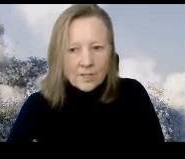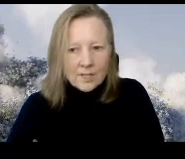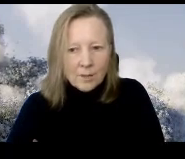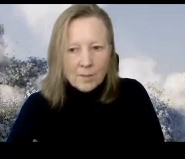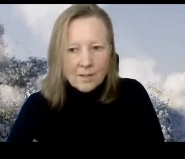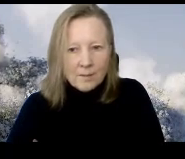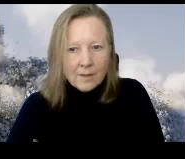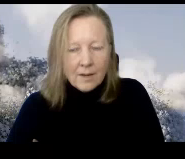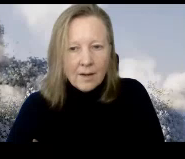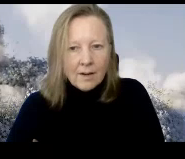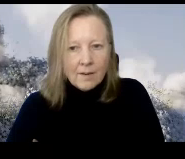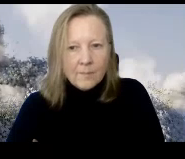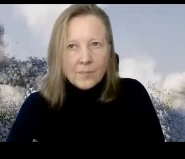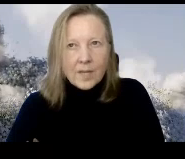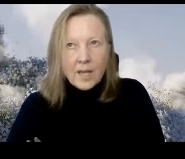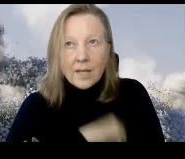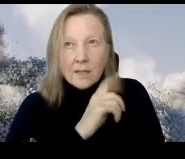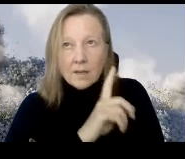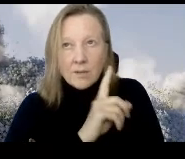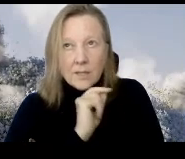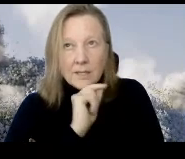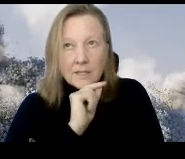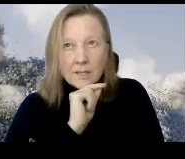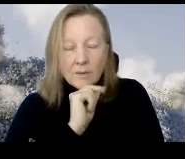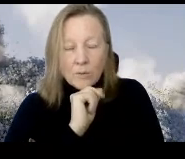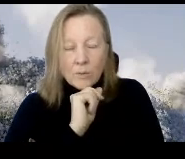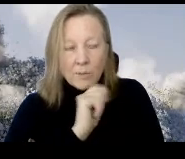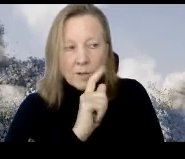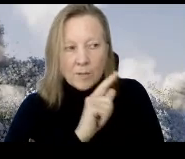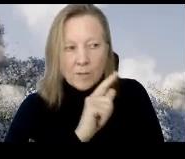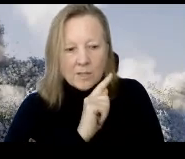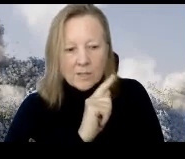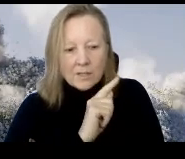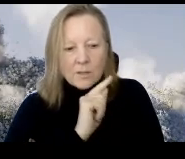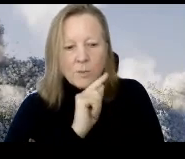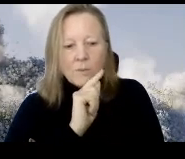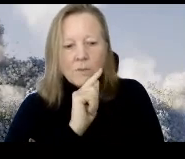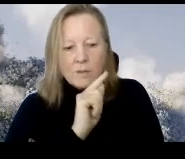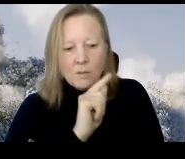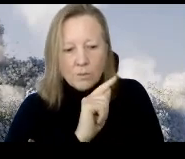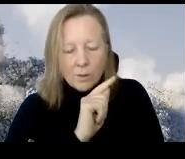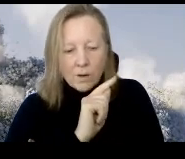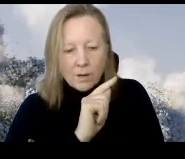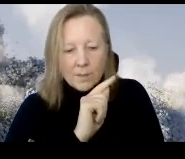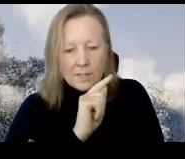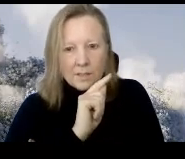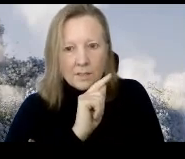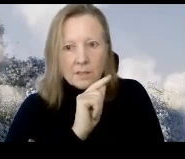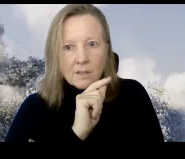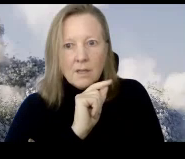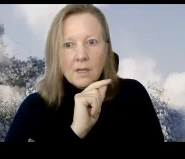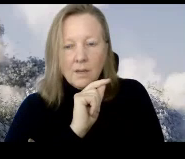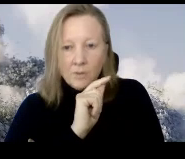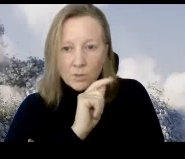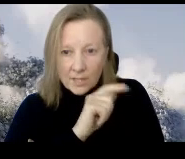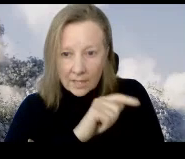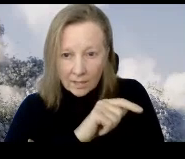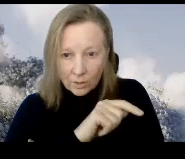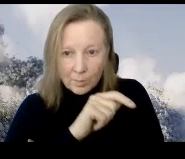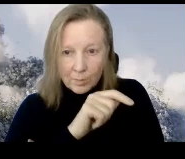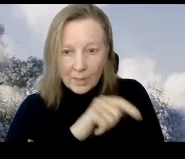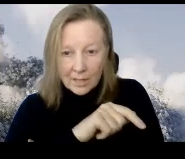document for a CLB. And the other thing I need to tell you, Olga wanted me to mention this. So a new requirement is if